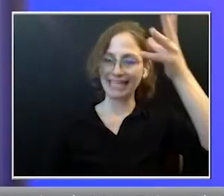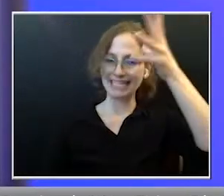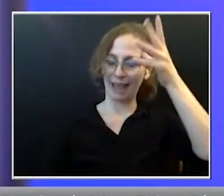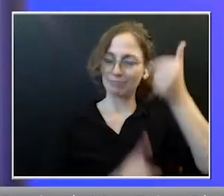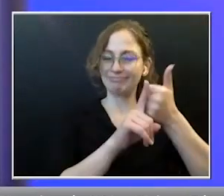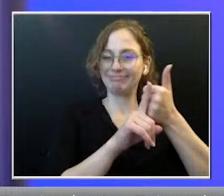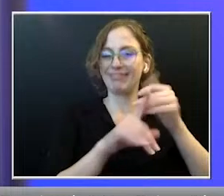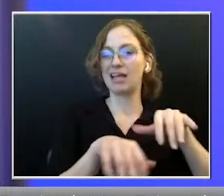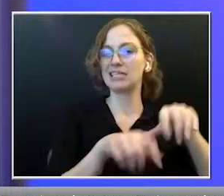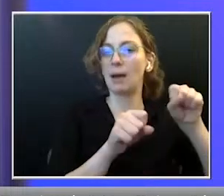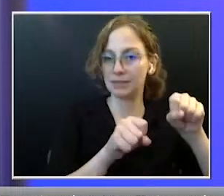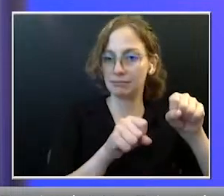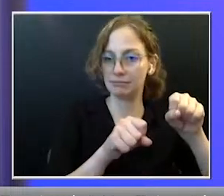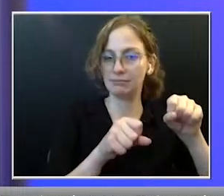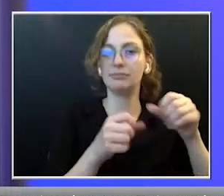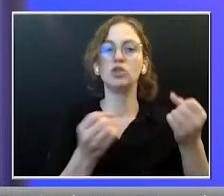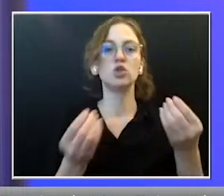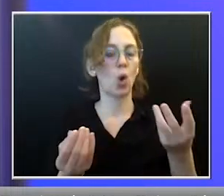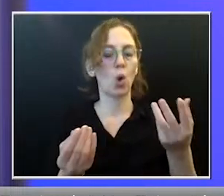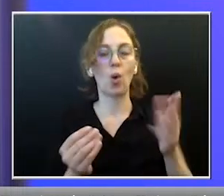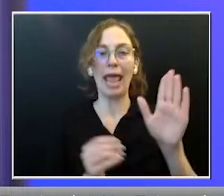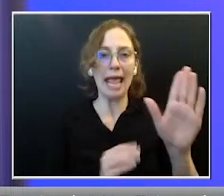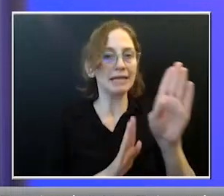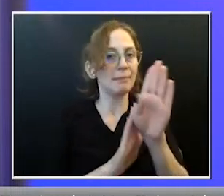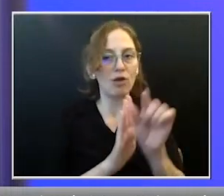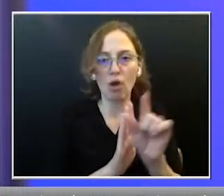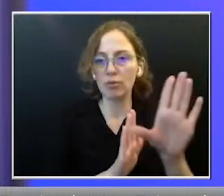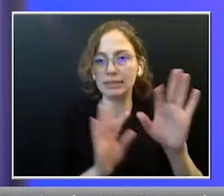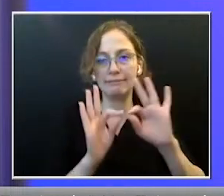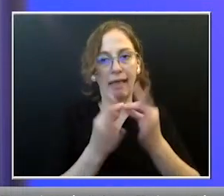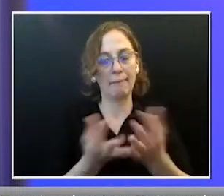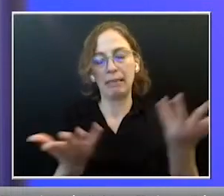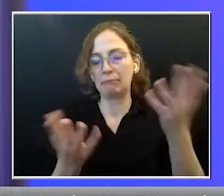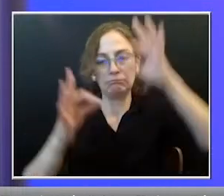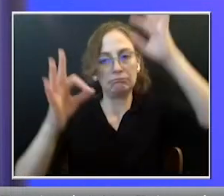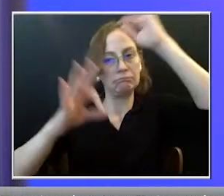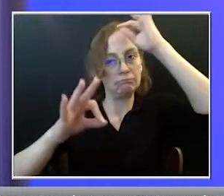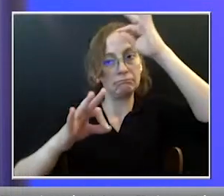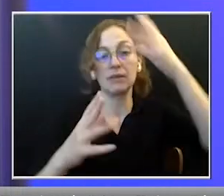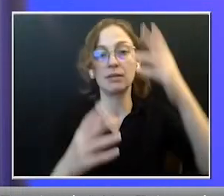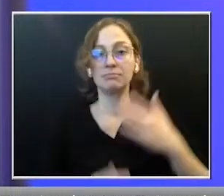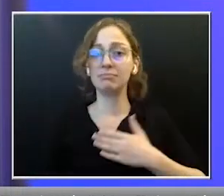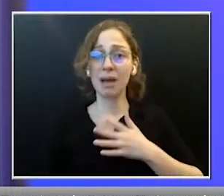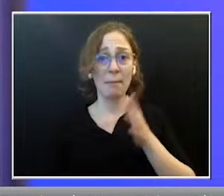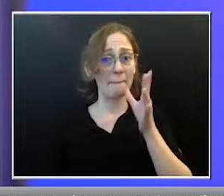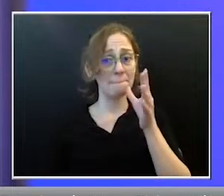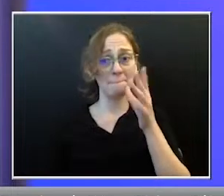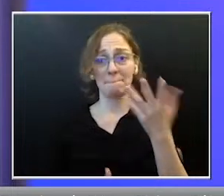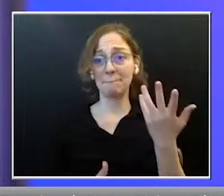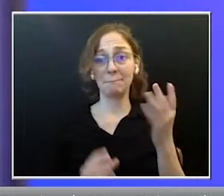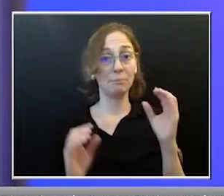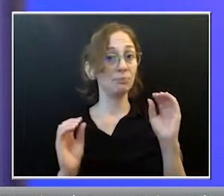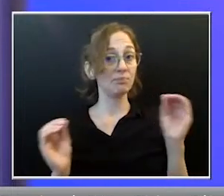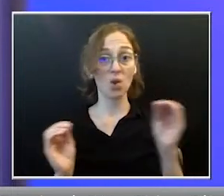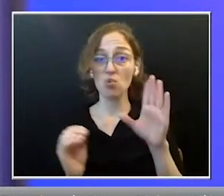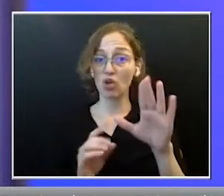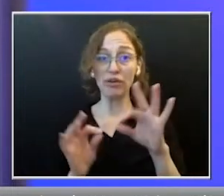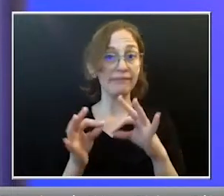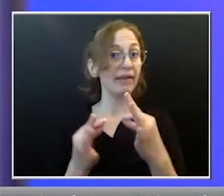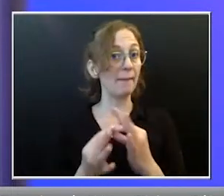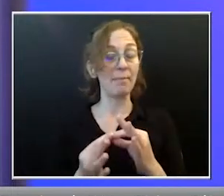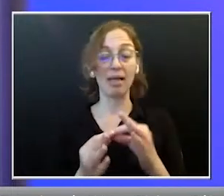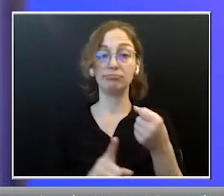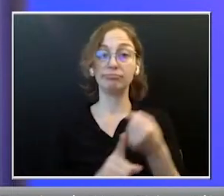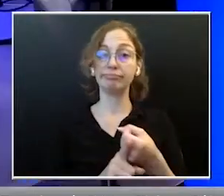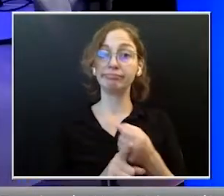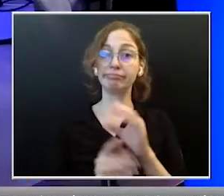lot of his background. But my mom, no one in her family, had cancer either.